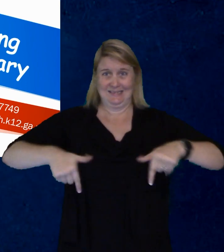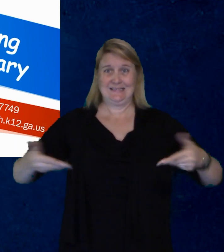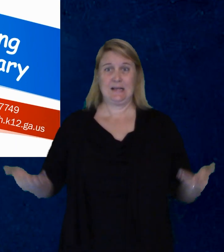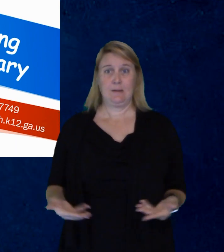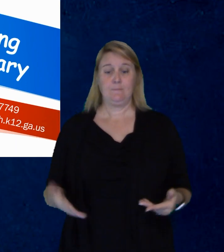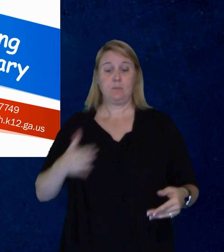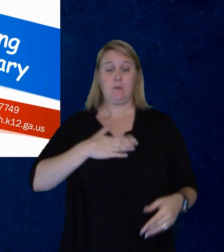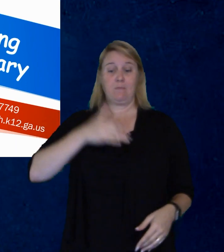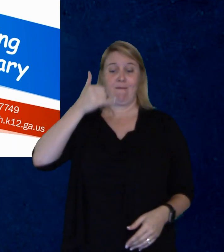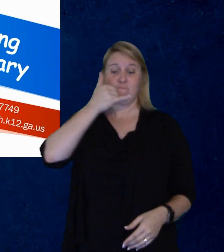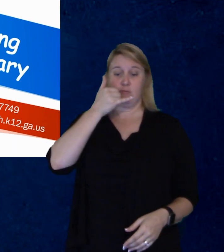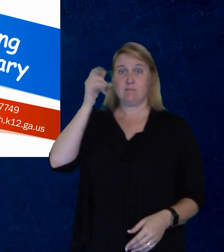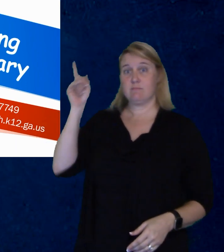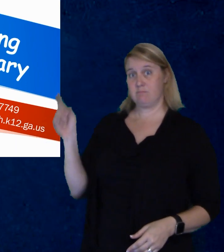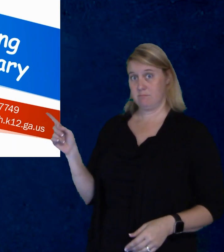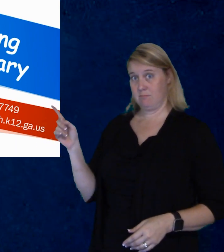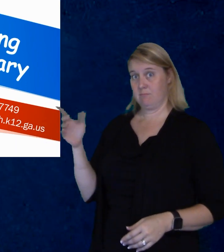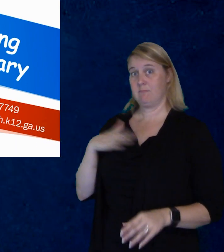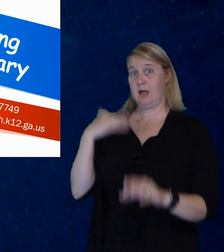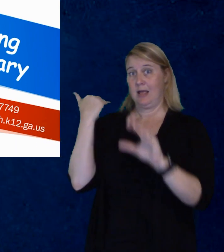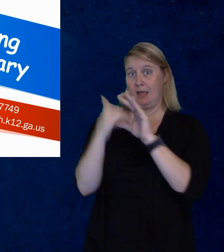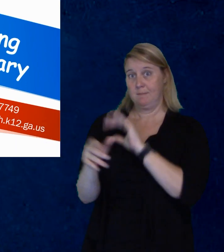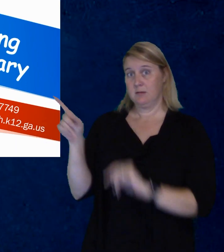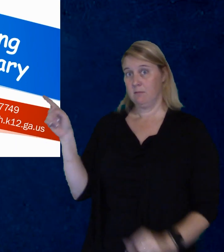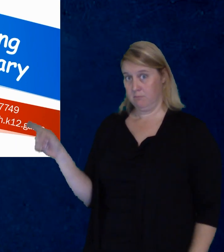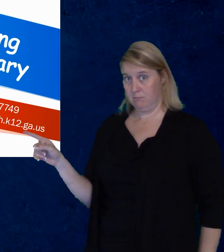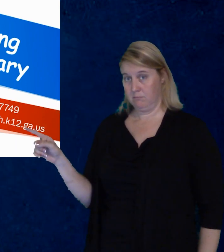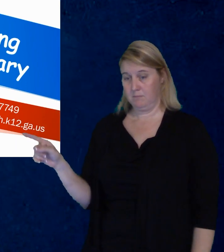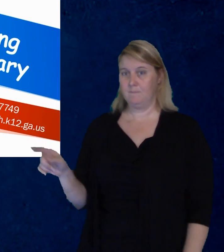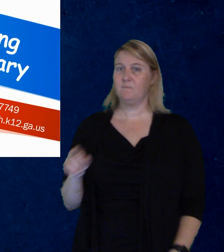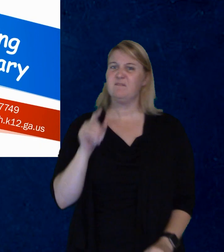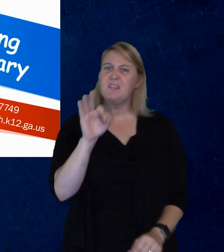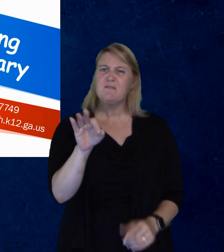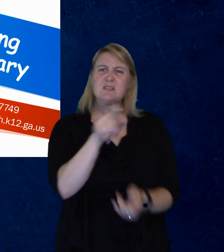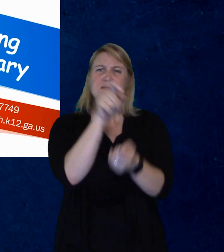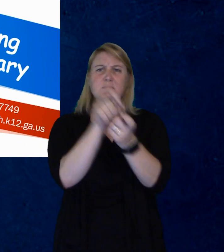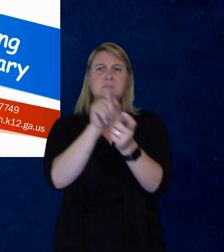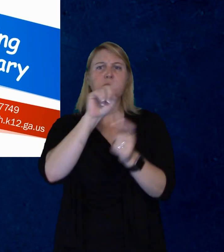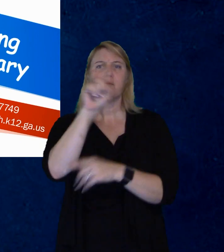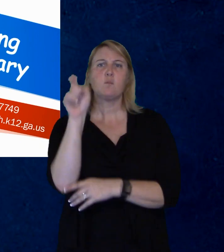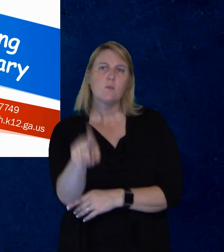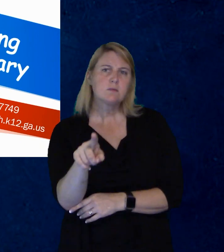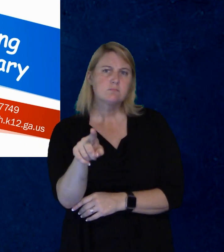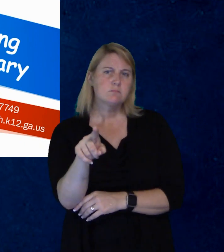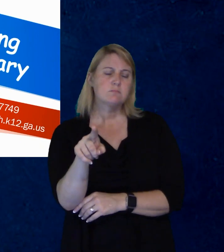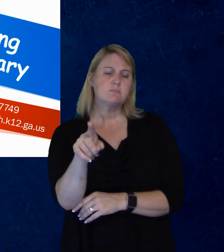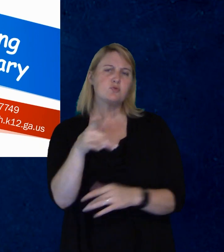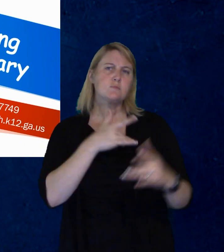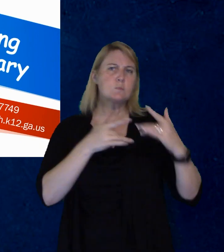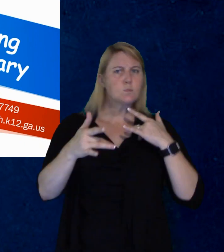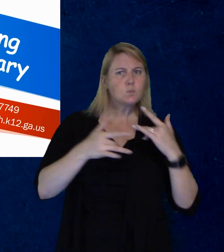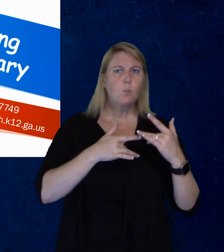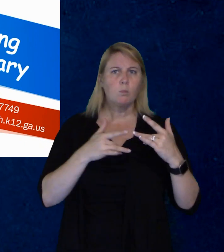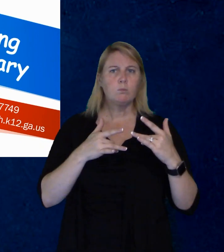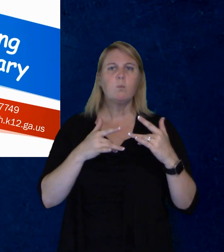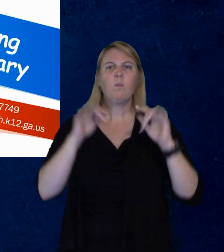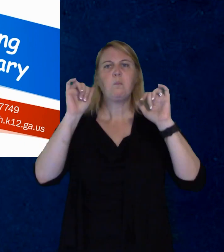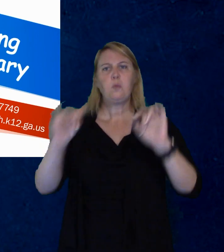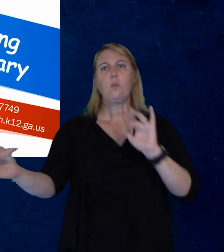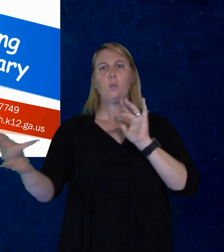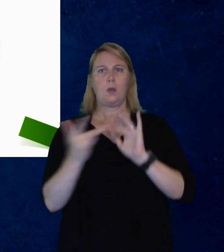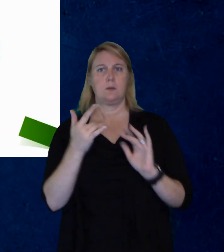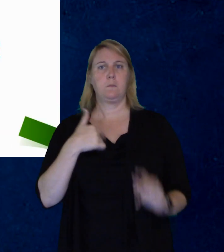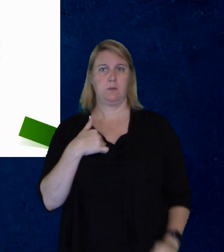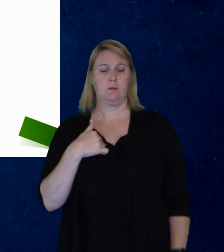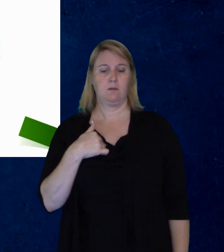phone number is there, and so is my email. Please call me if you have any specific questions or concerns. And again,